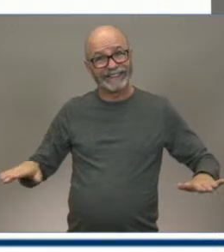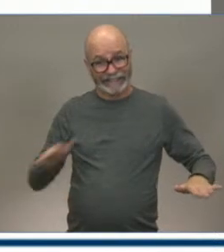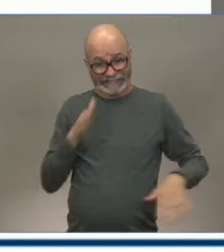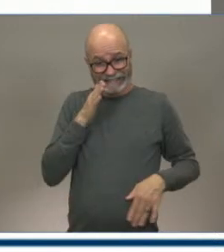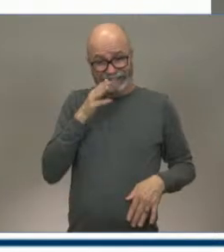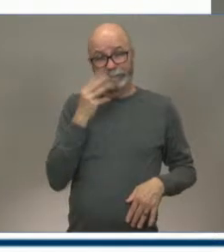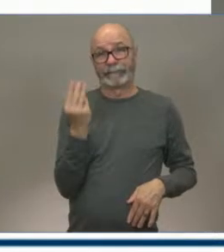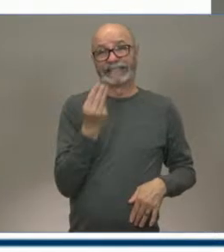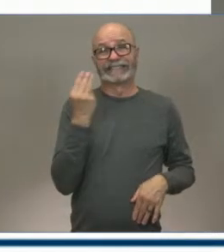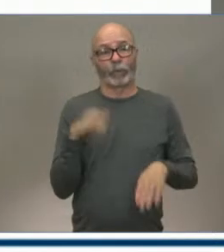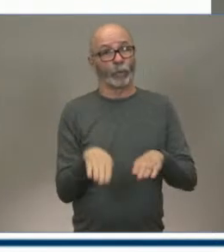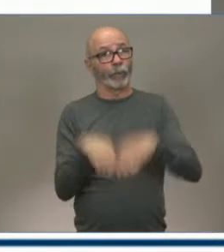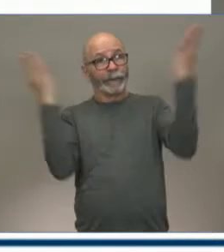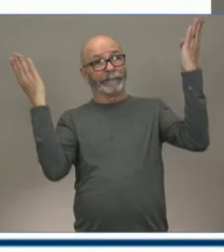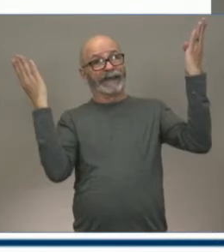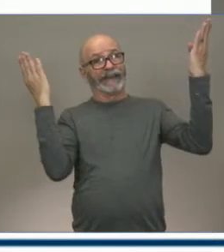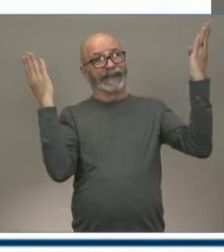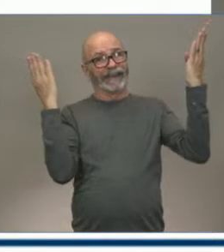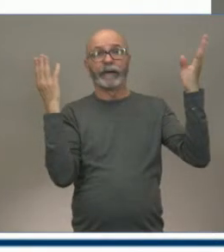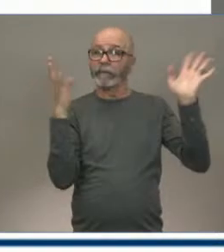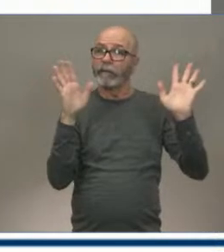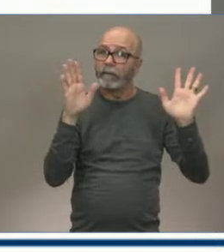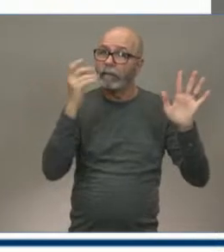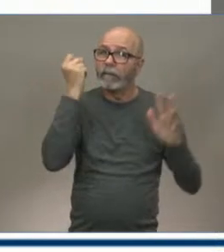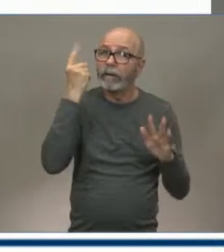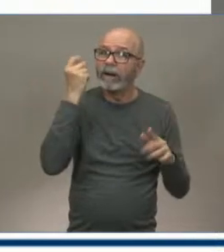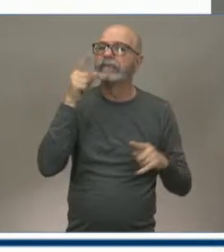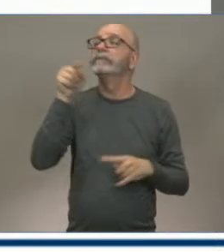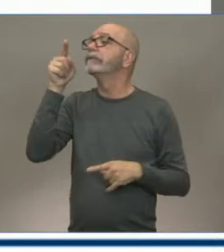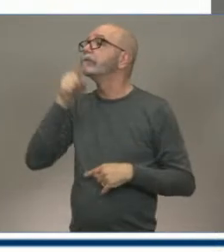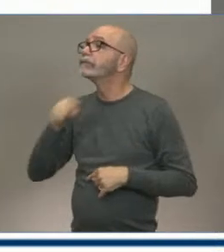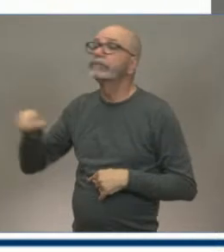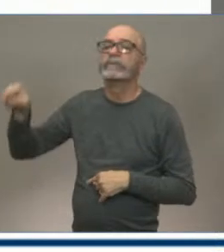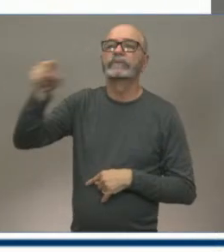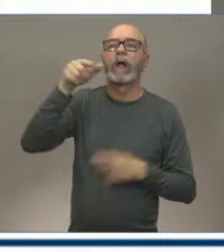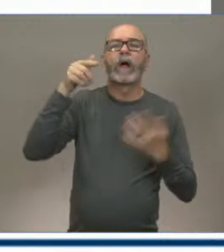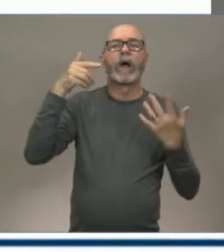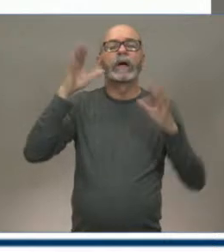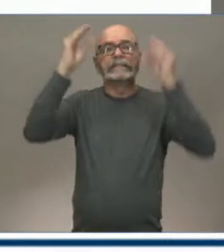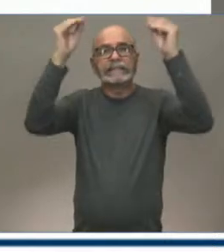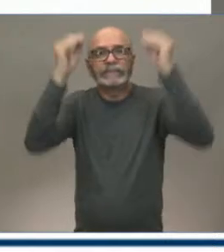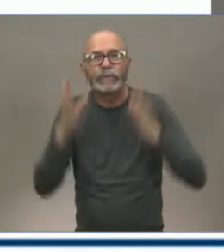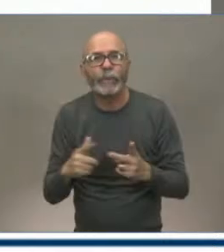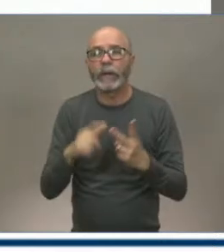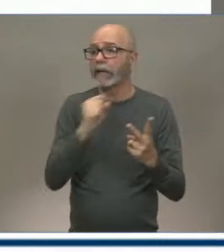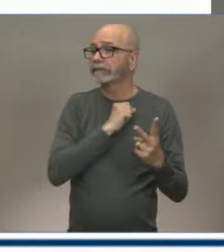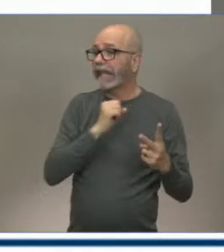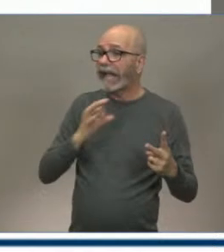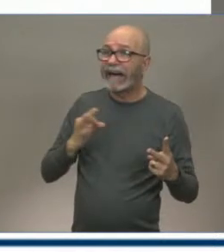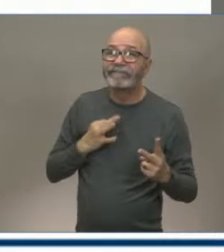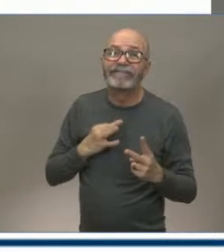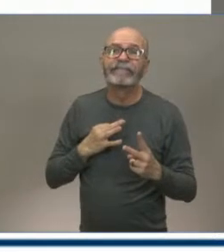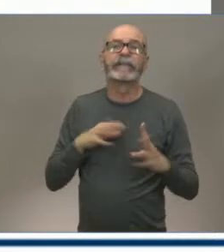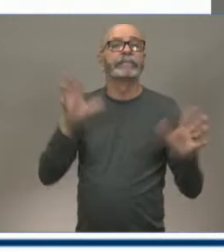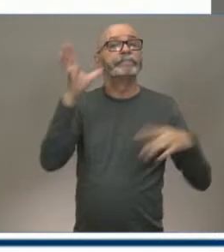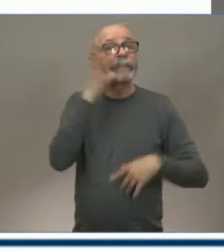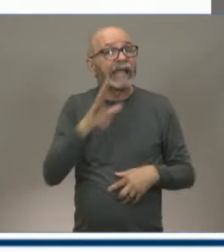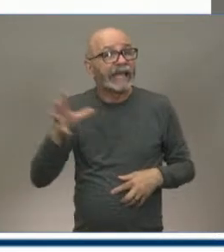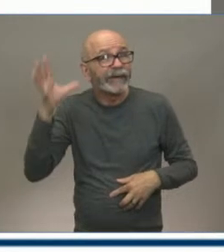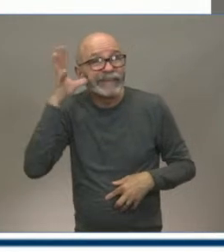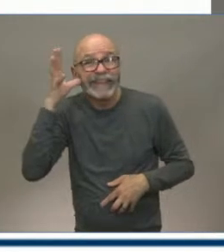helped make this school year a success so far. Not just staff across our school system, but parents and other caregivers as